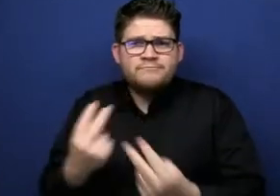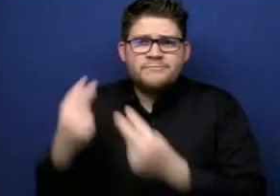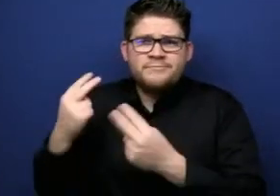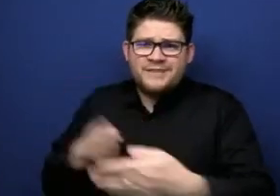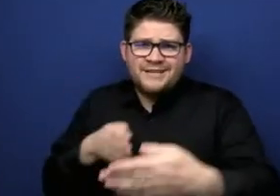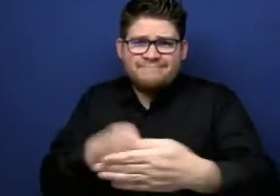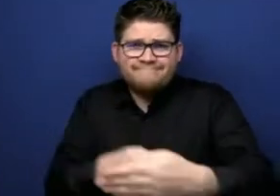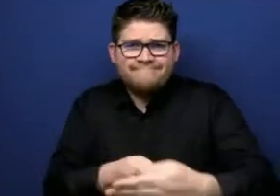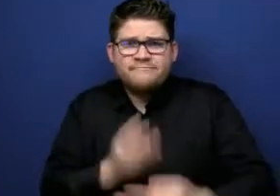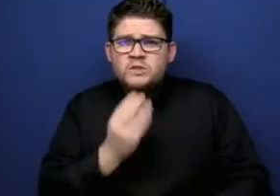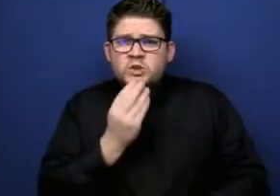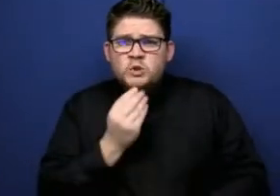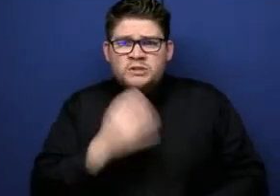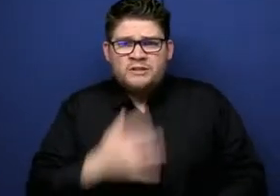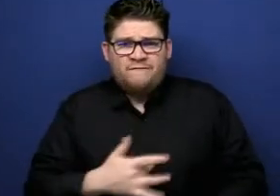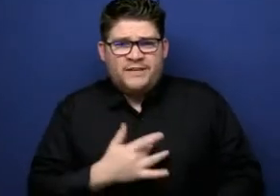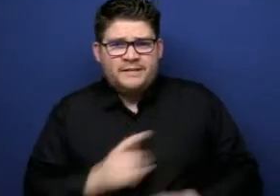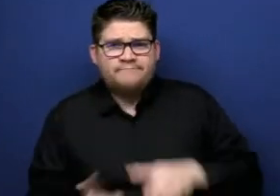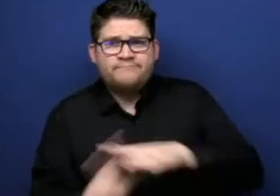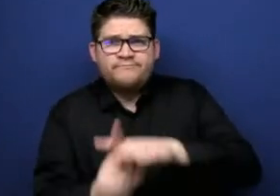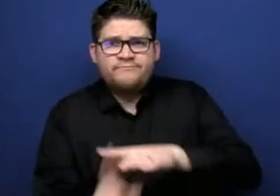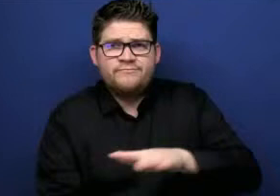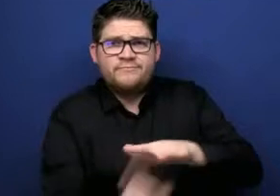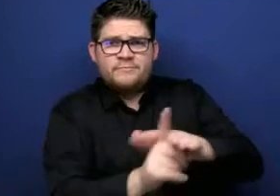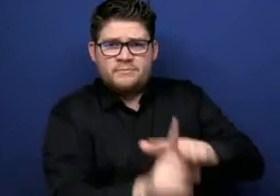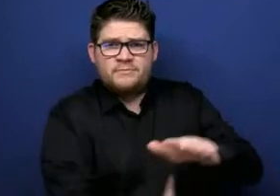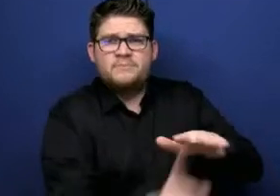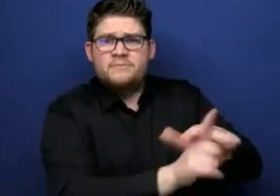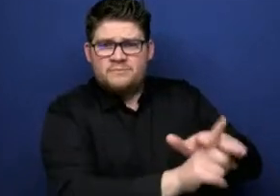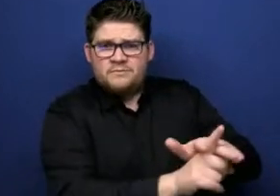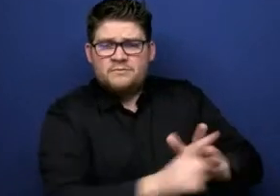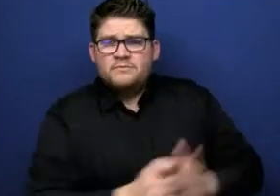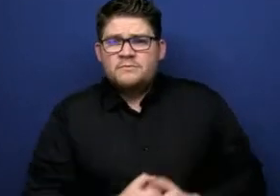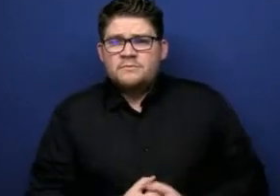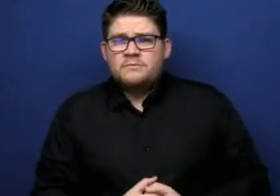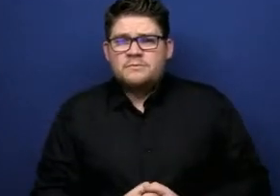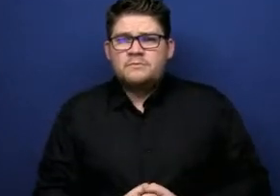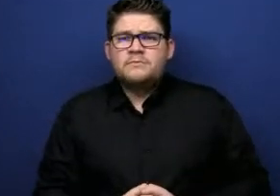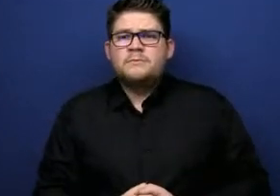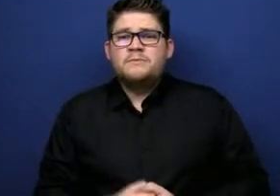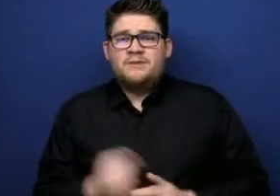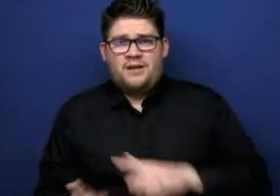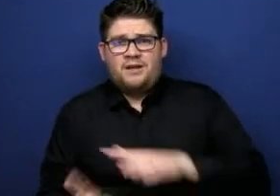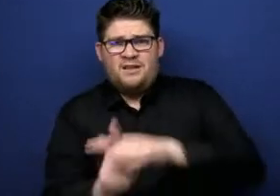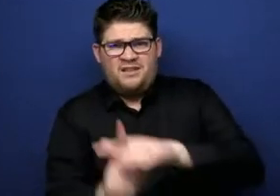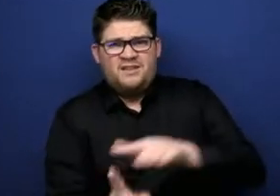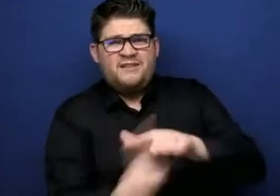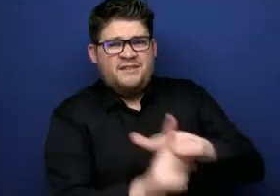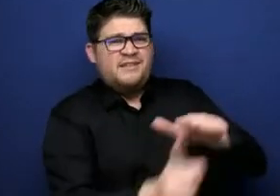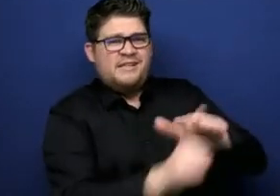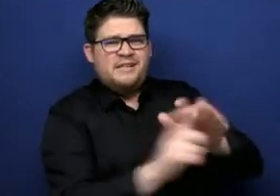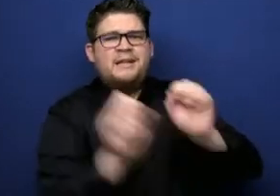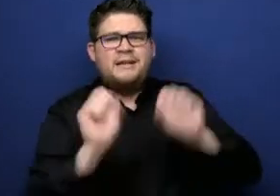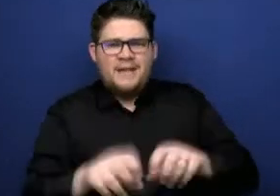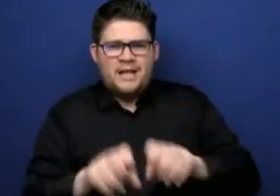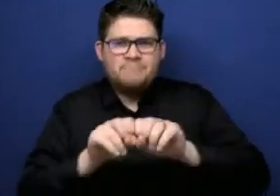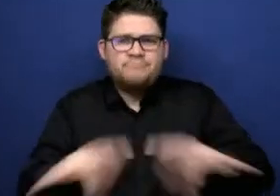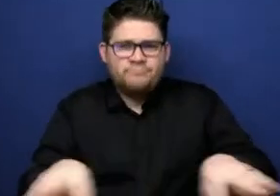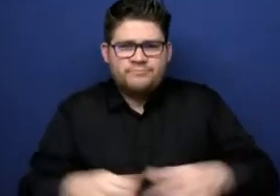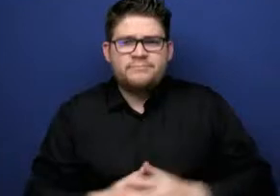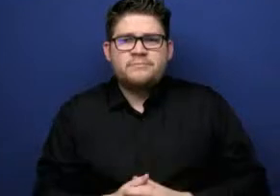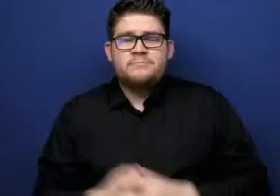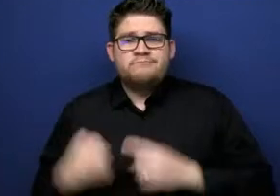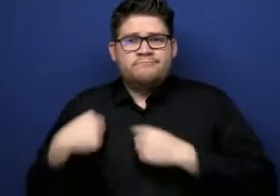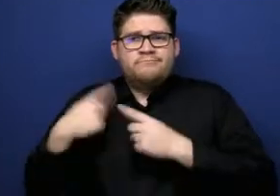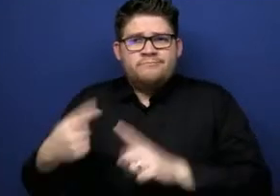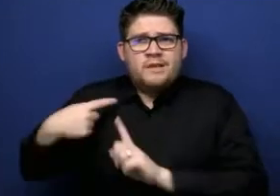never far behind. In only the last few months, we have seen. T-shirts bearing